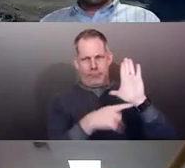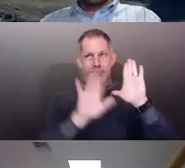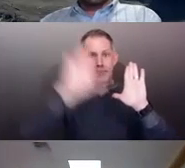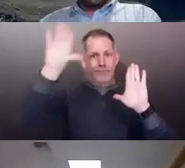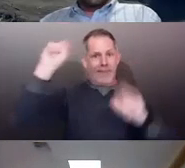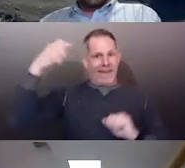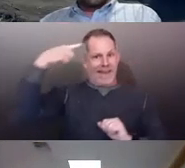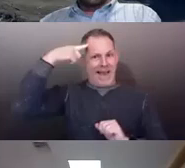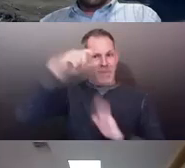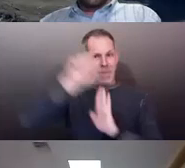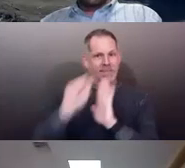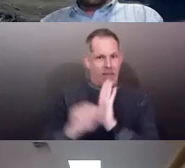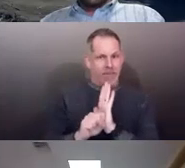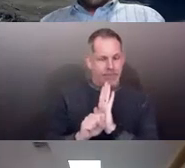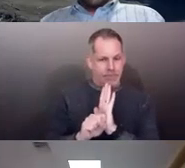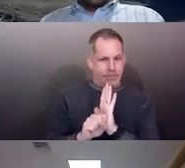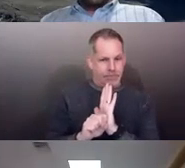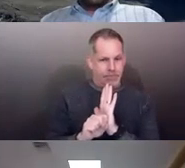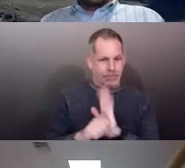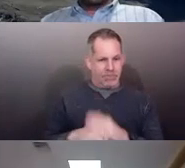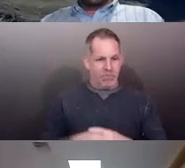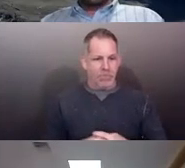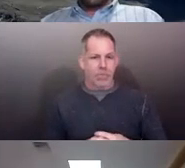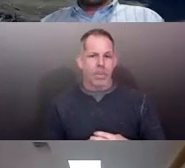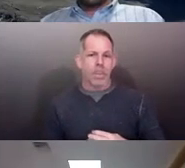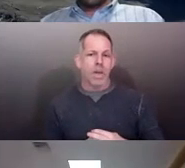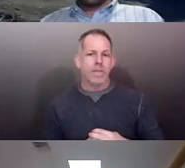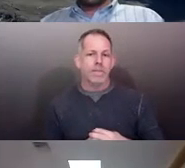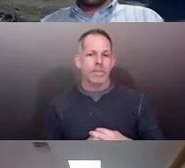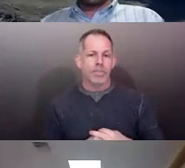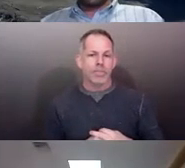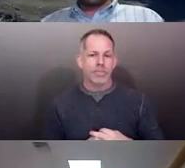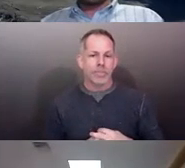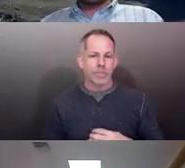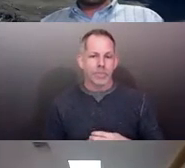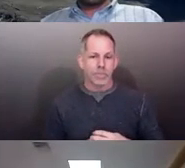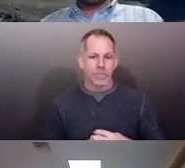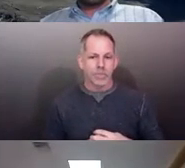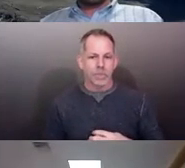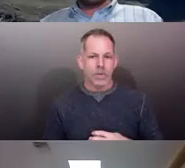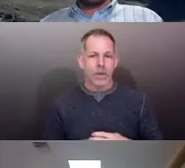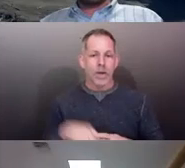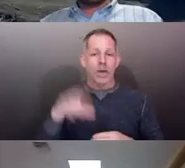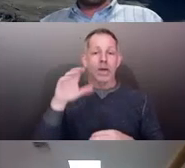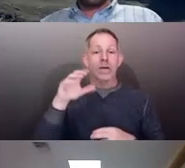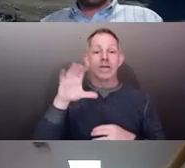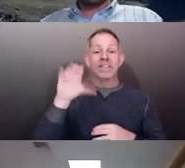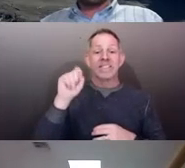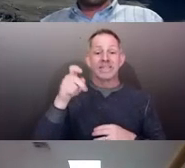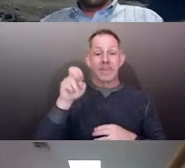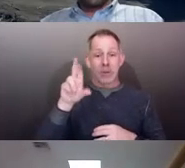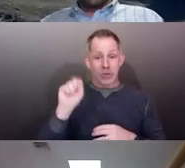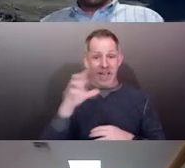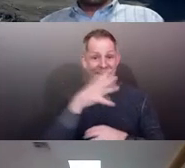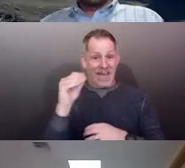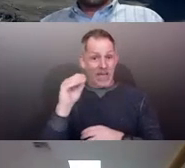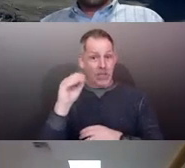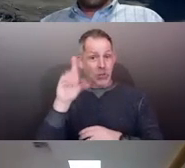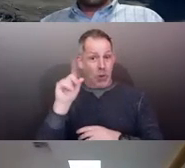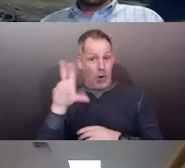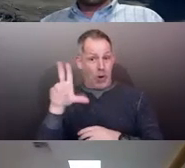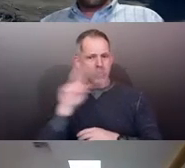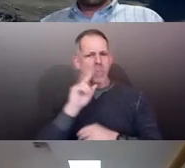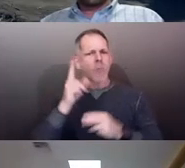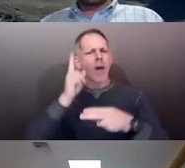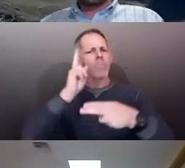Dr. Spitters and Sean for the testing capacity and the case in contact, but I'll speak real briefly to the healthcare readiness and the protecting